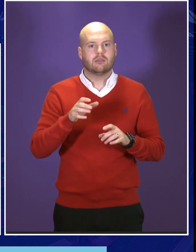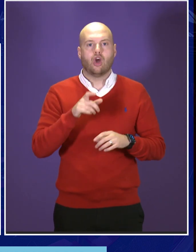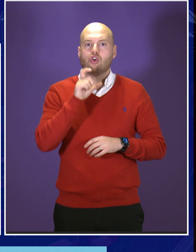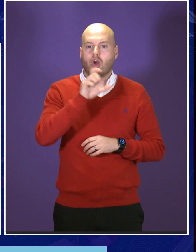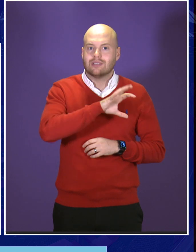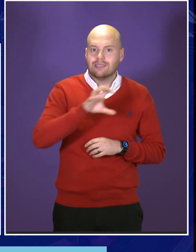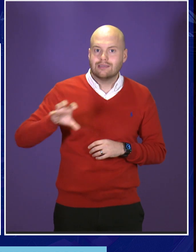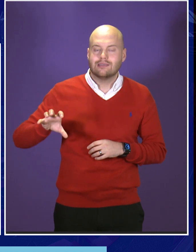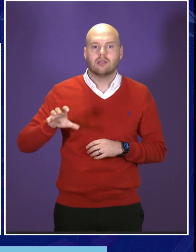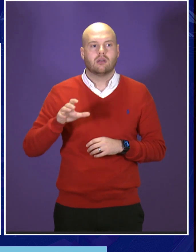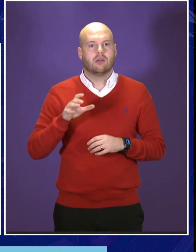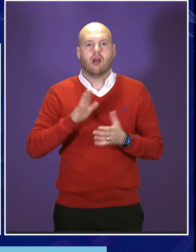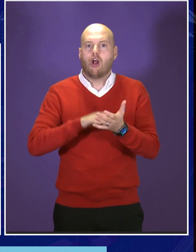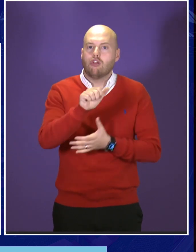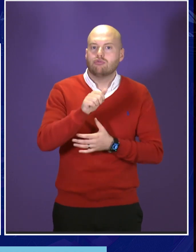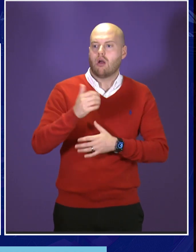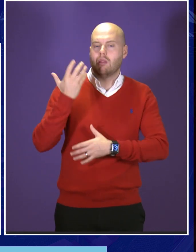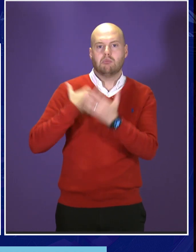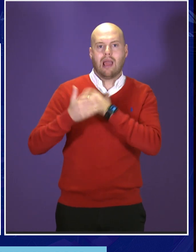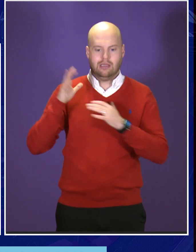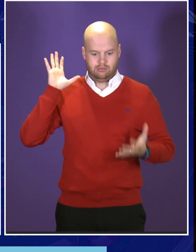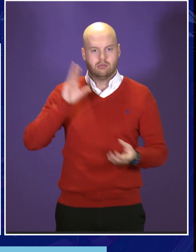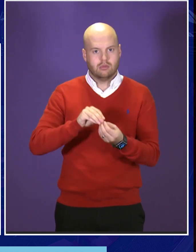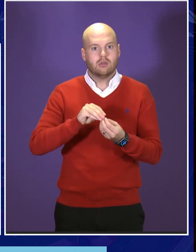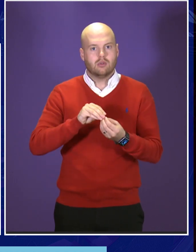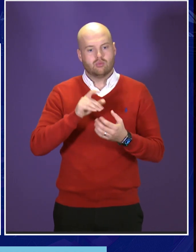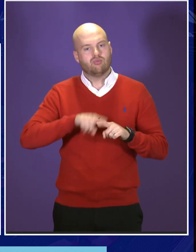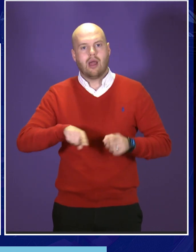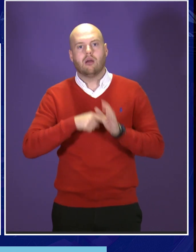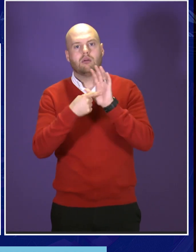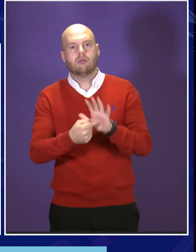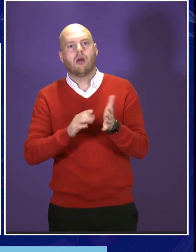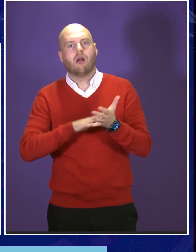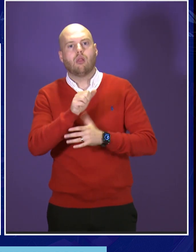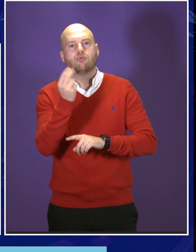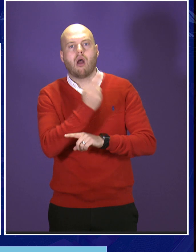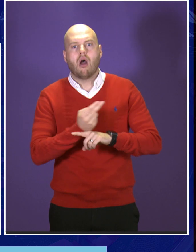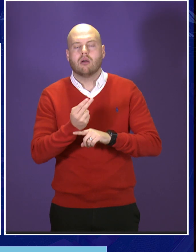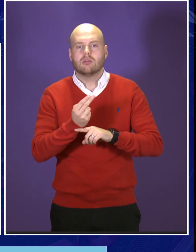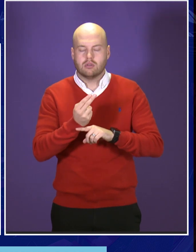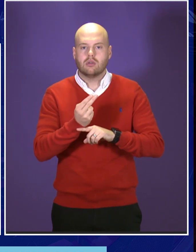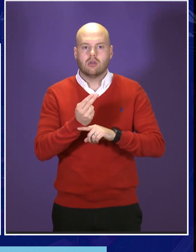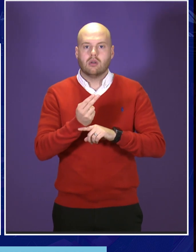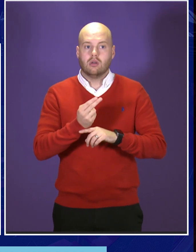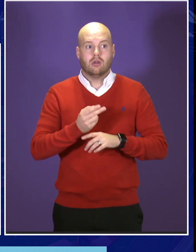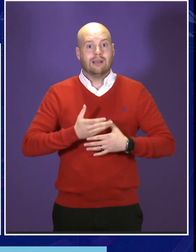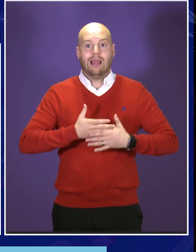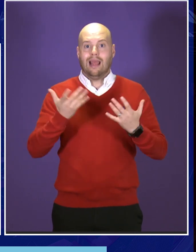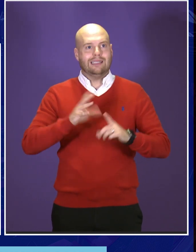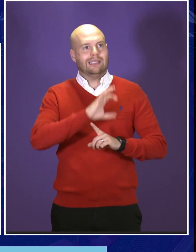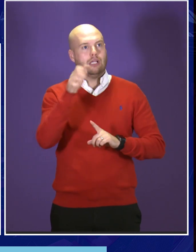contribute very strongly to the Music Initiative's mission to invigorate cultural art and intellectual pluralism in all the nations which we